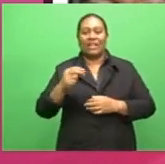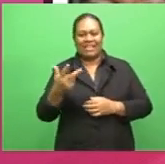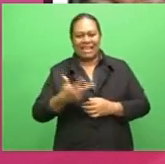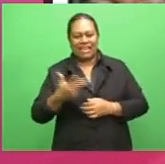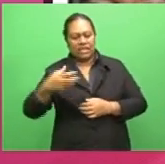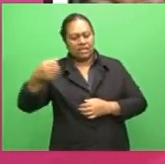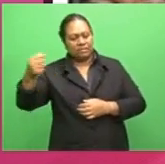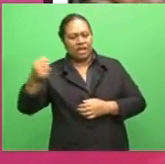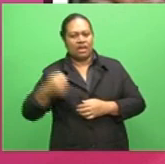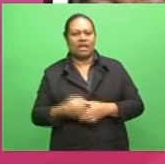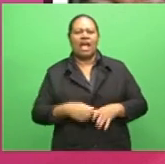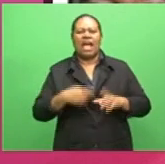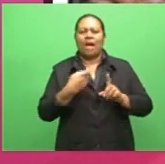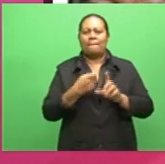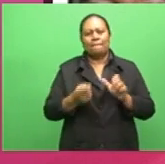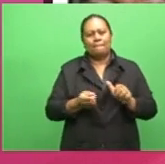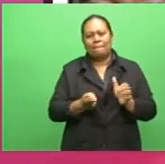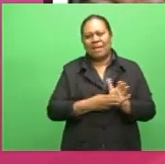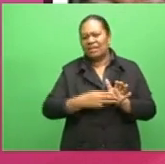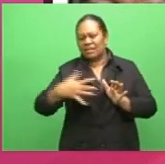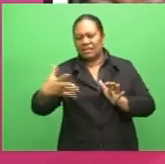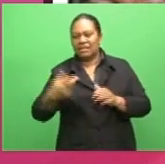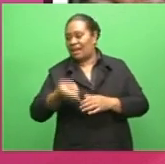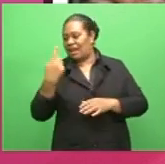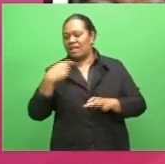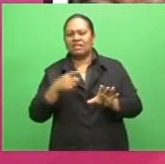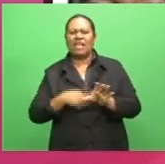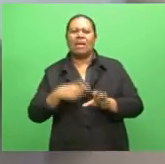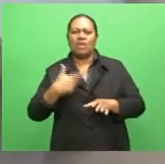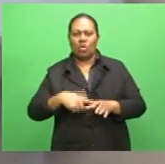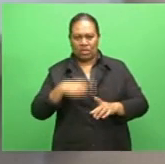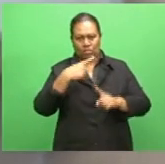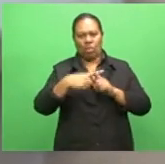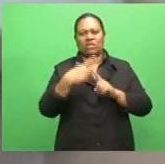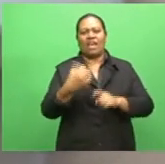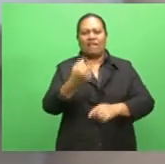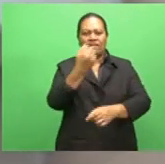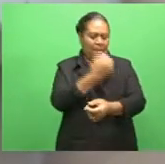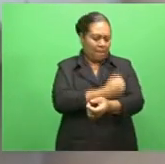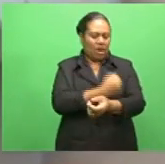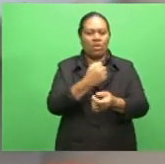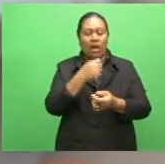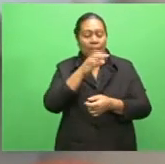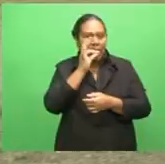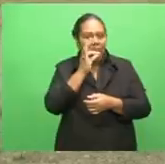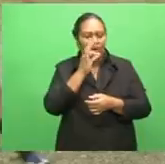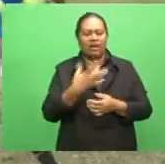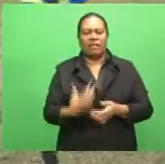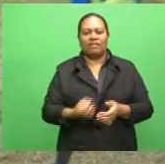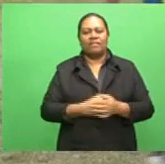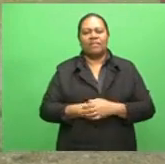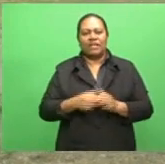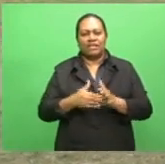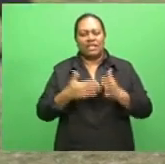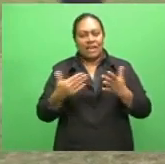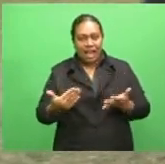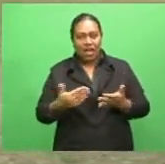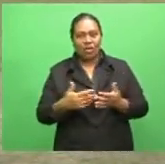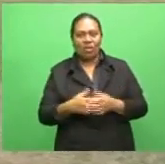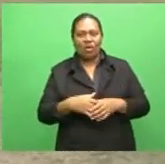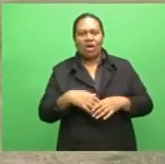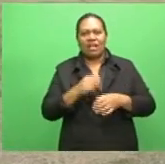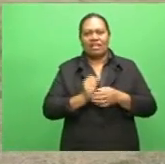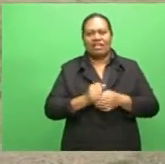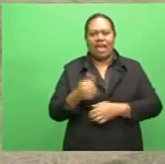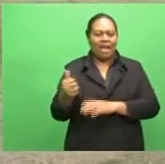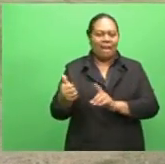while Mandingi was banned from April last year after testing positive for marijuana. Yusuf adds the 4 players will now be championing the fight against drug